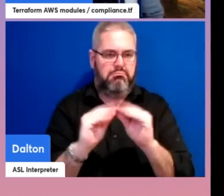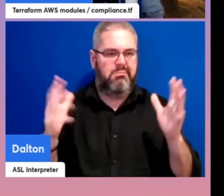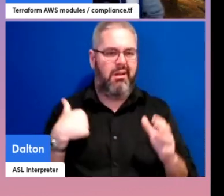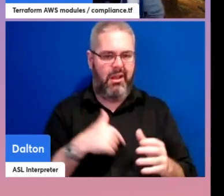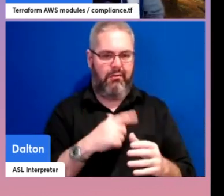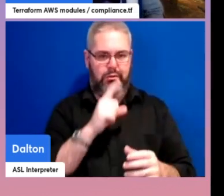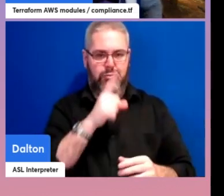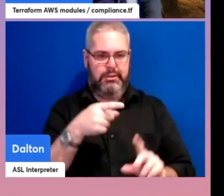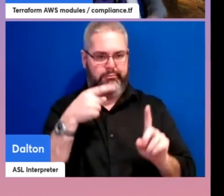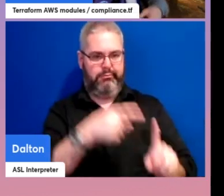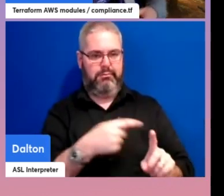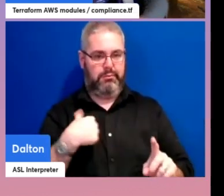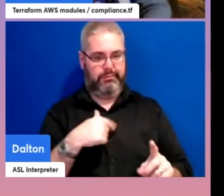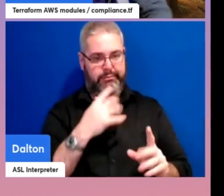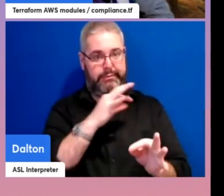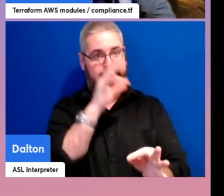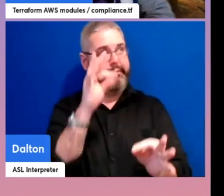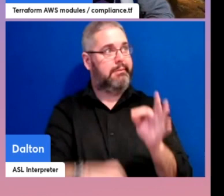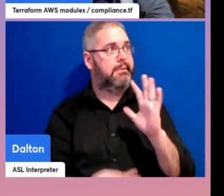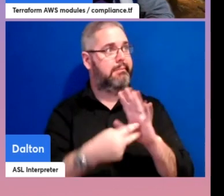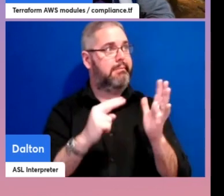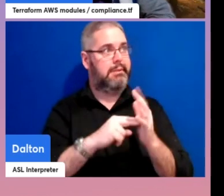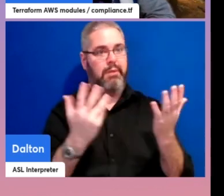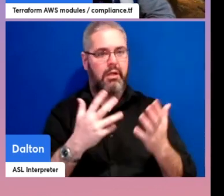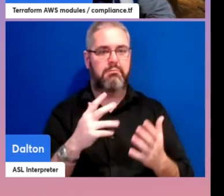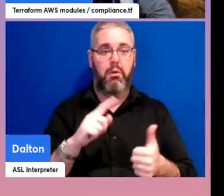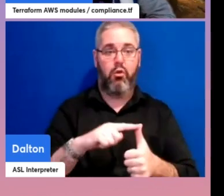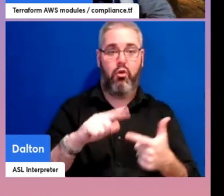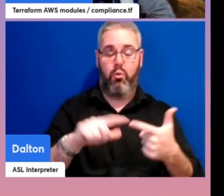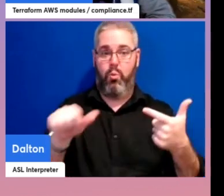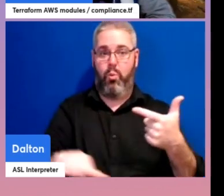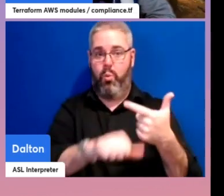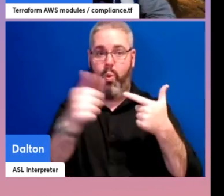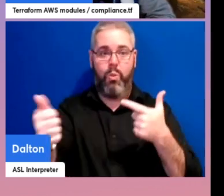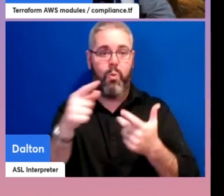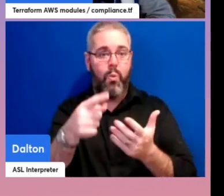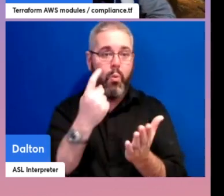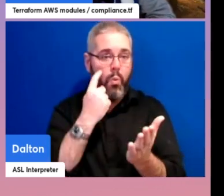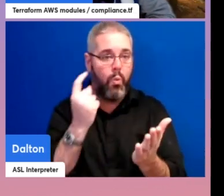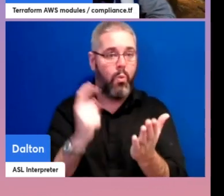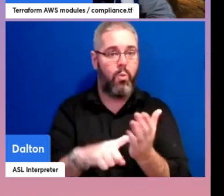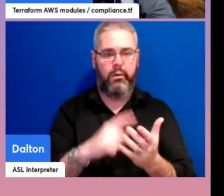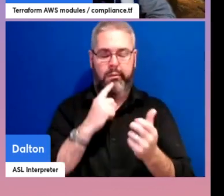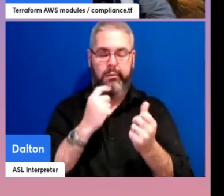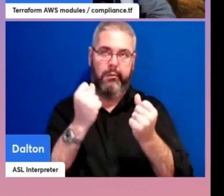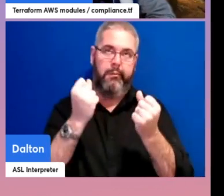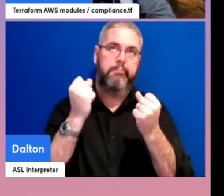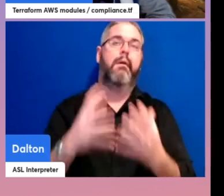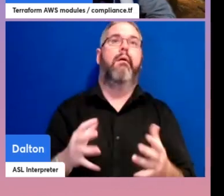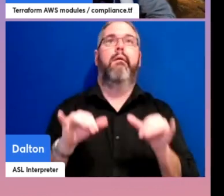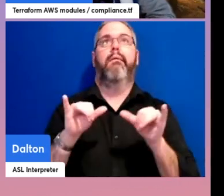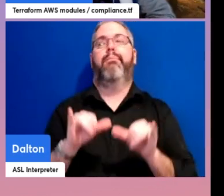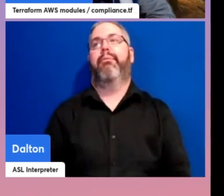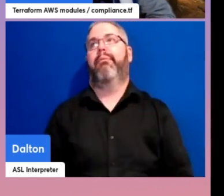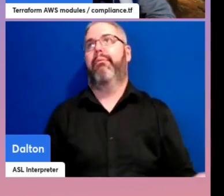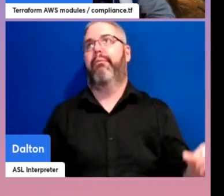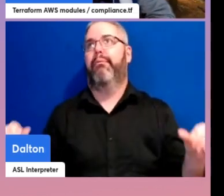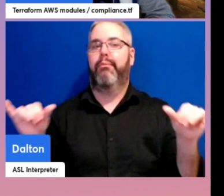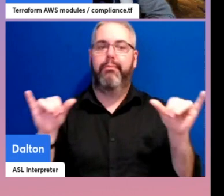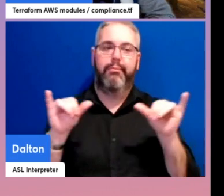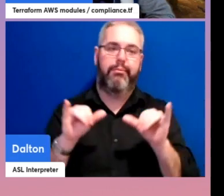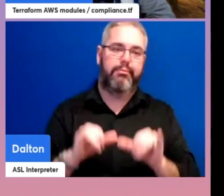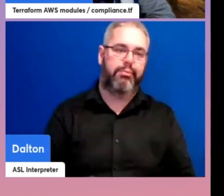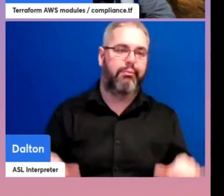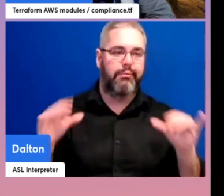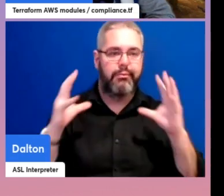point. Another one, which you probably have seen already very many times, just because it is fashion, I would